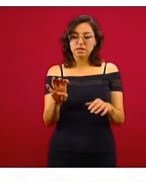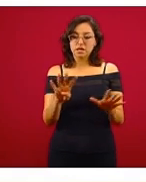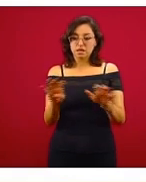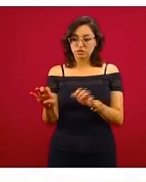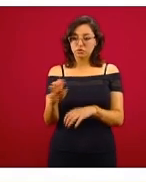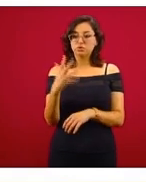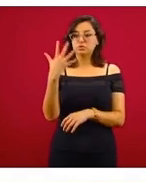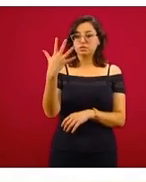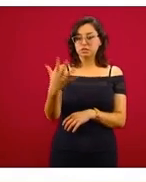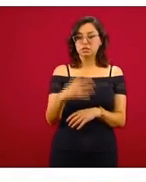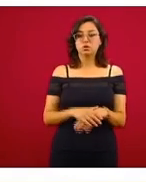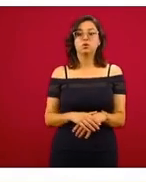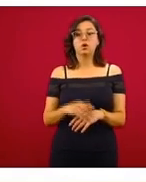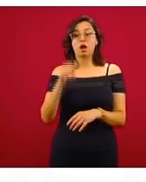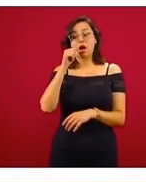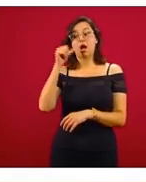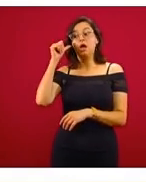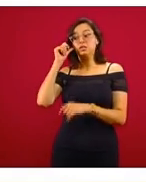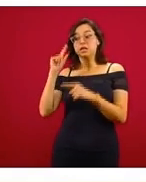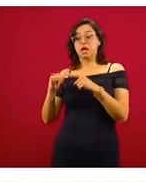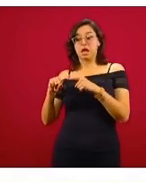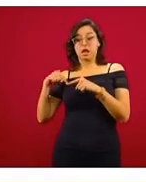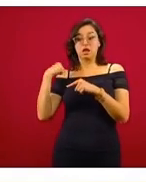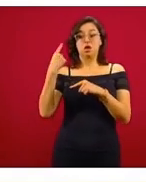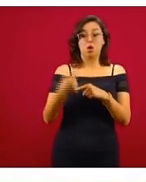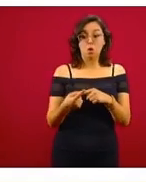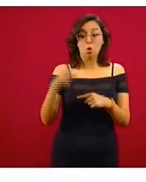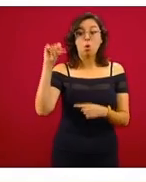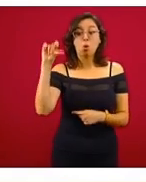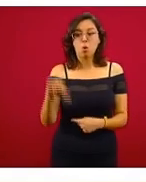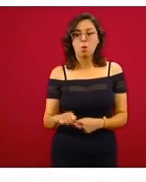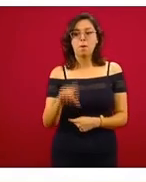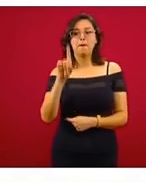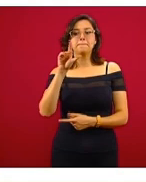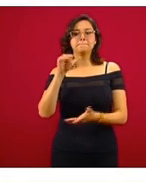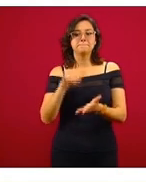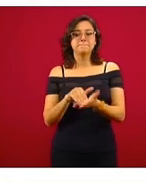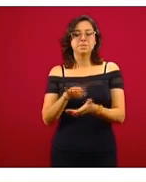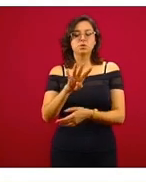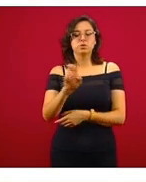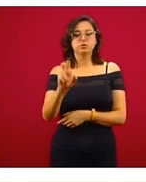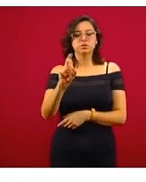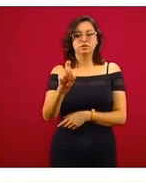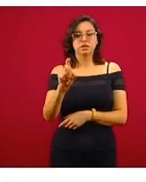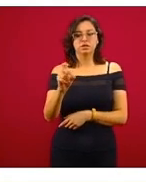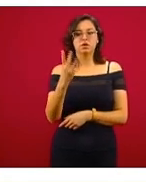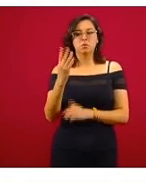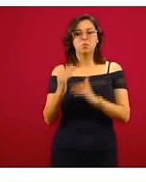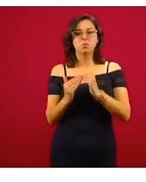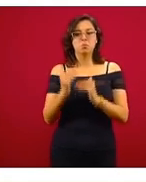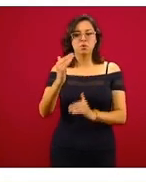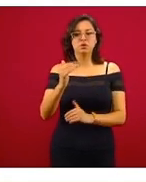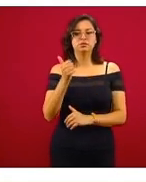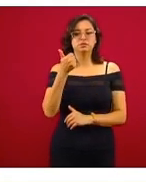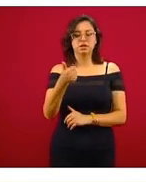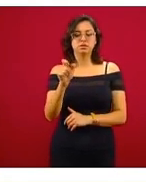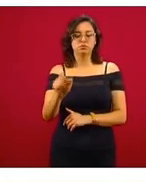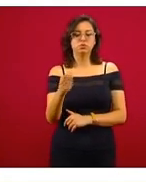Here we have the general pandemic curve for the cumulative number of confirmed cases, that